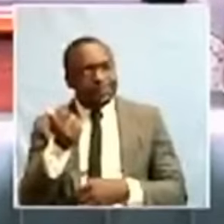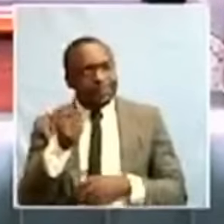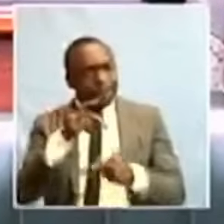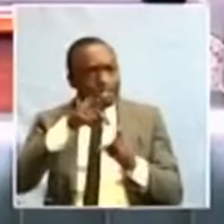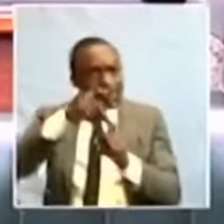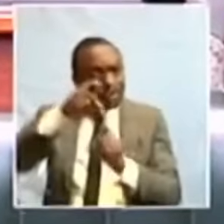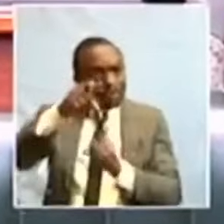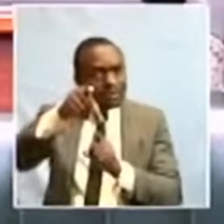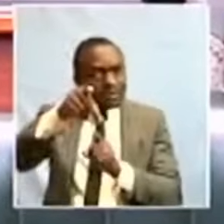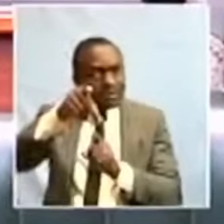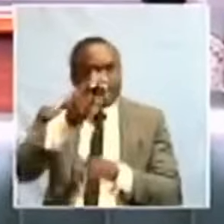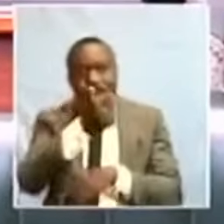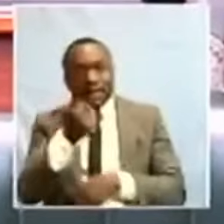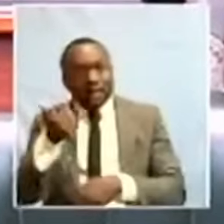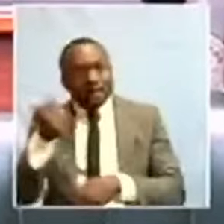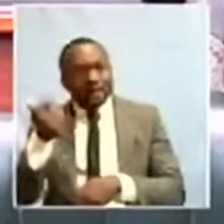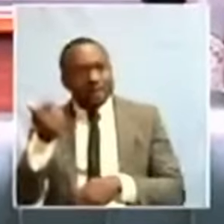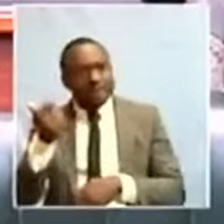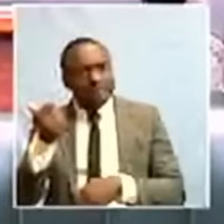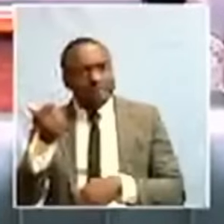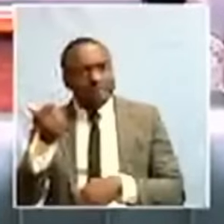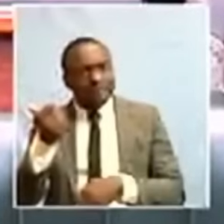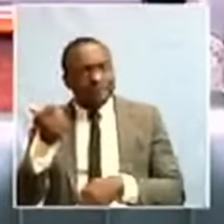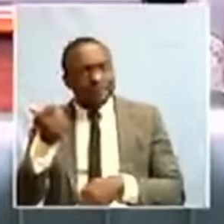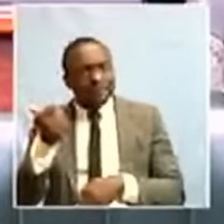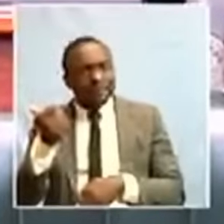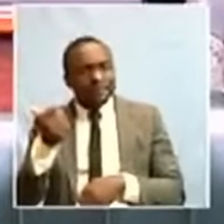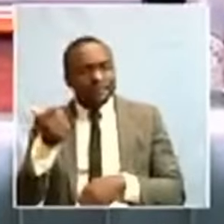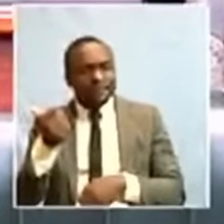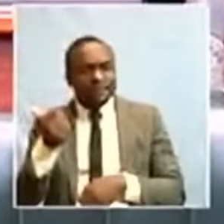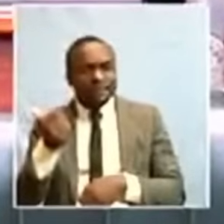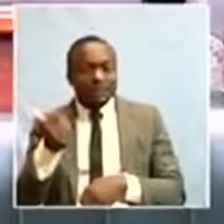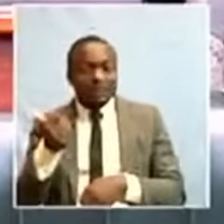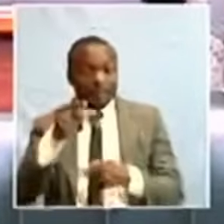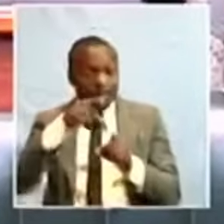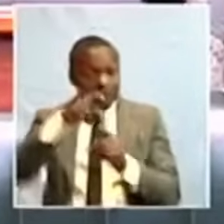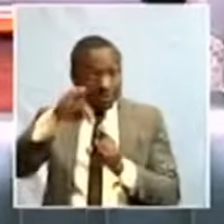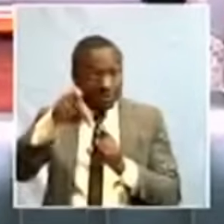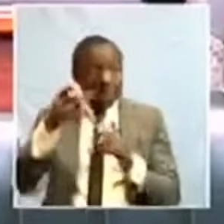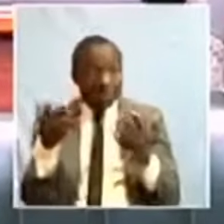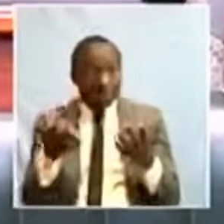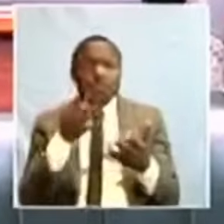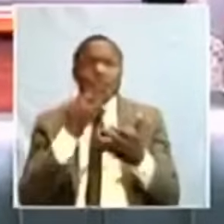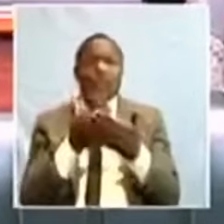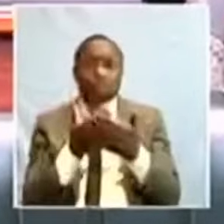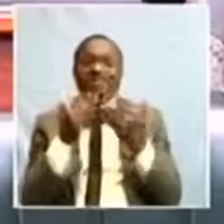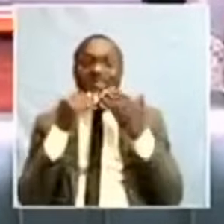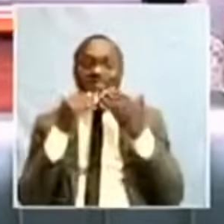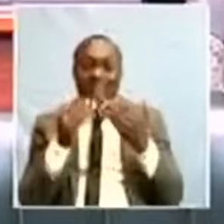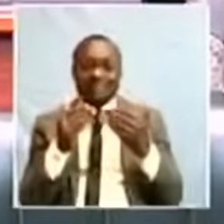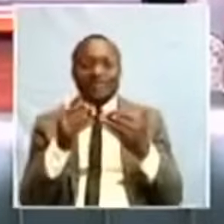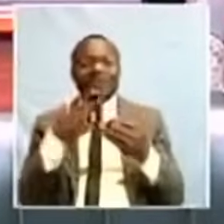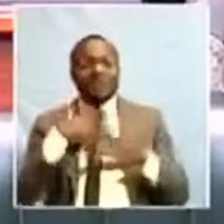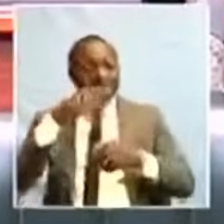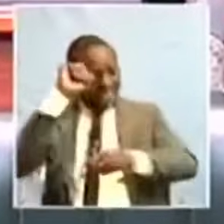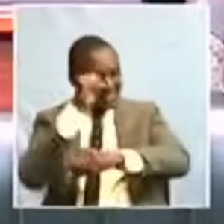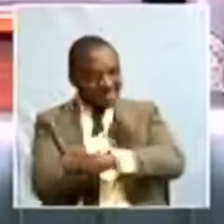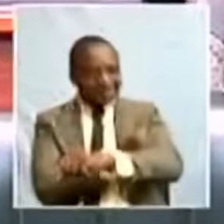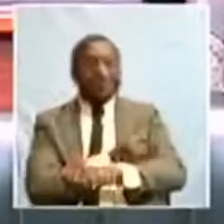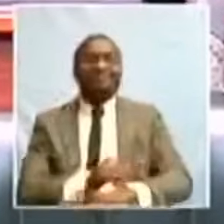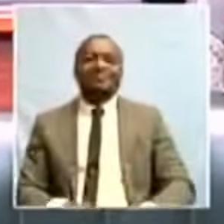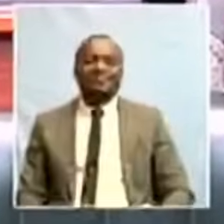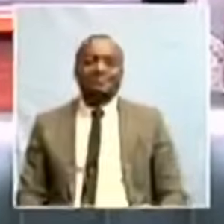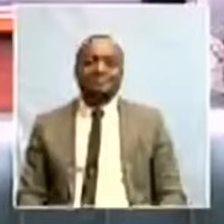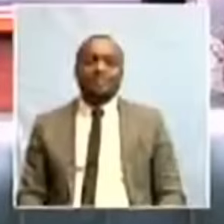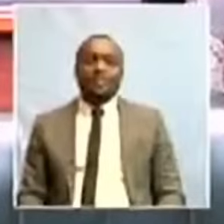profession, or is it any, it's a profession, eh? Oh, good. Thank you, my son.